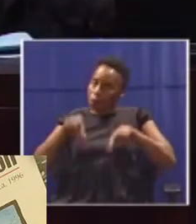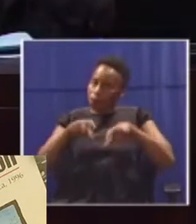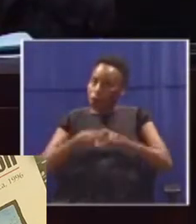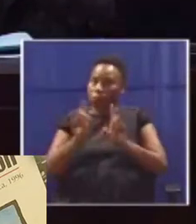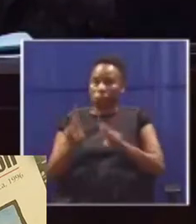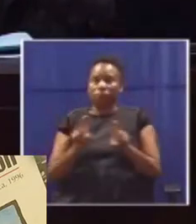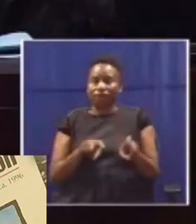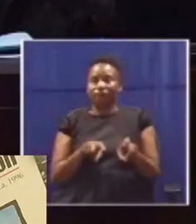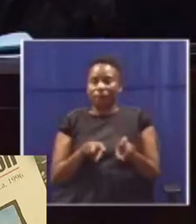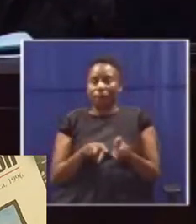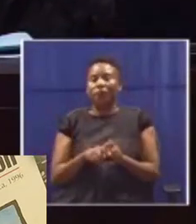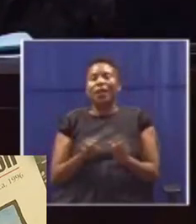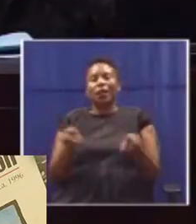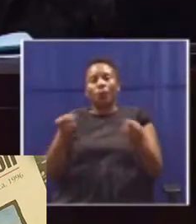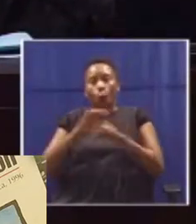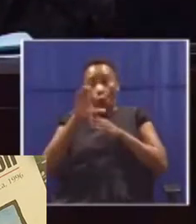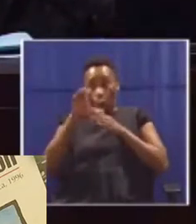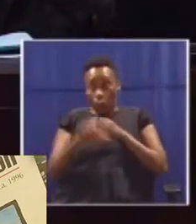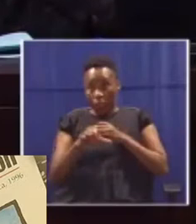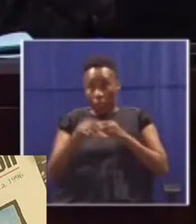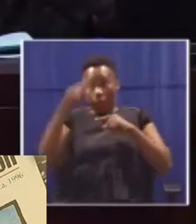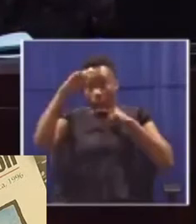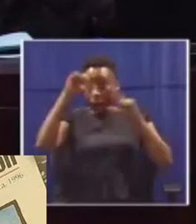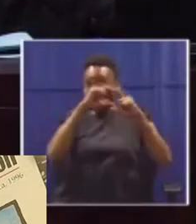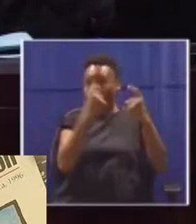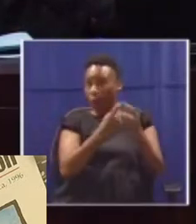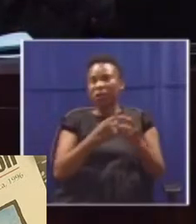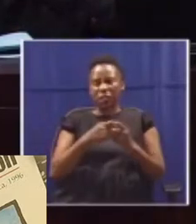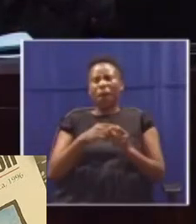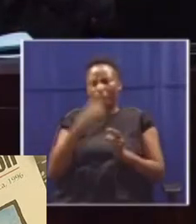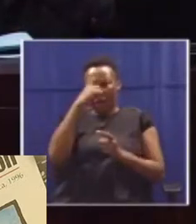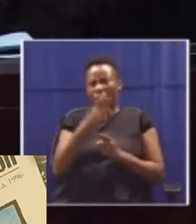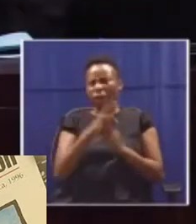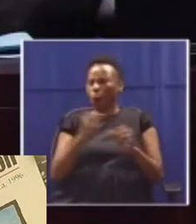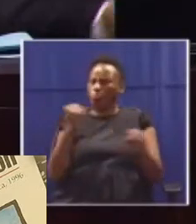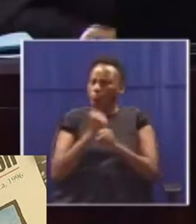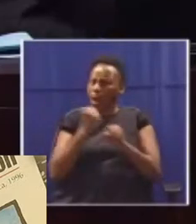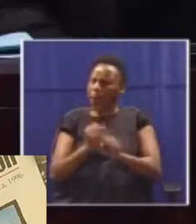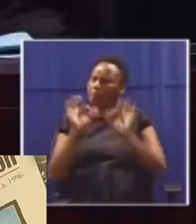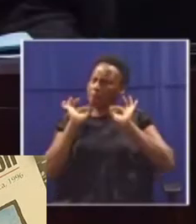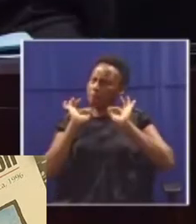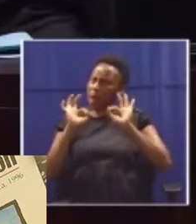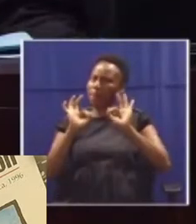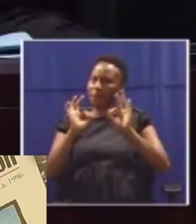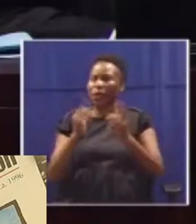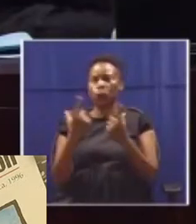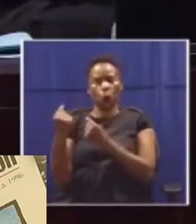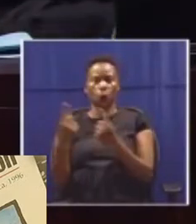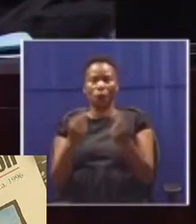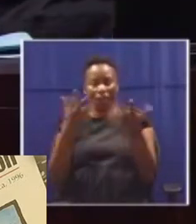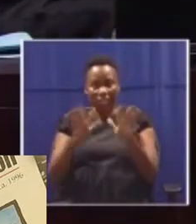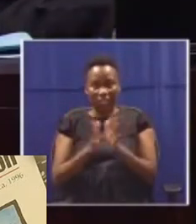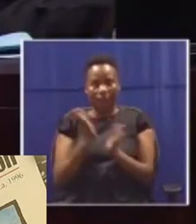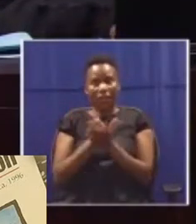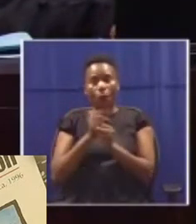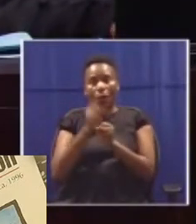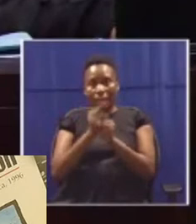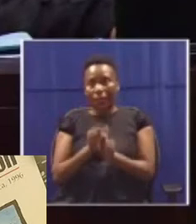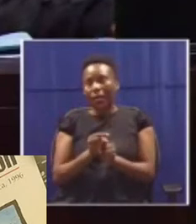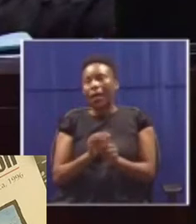Committee believes that it has done due diligence with a view of ensuring that